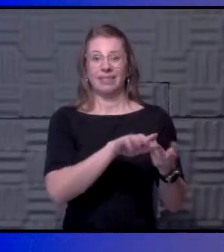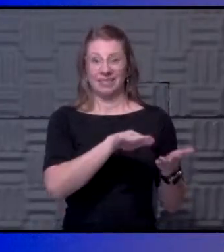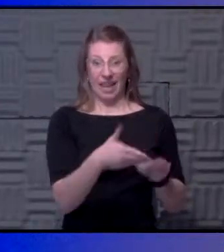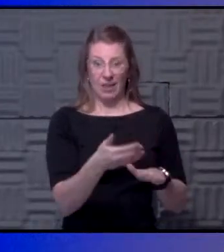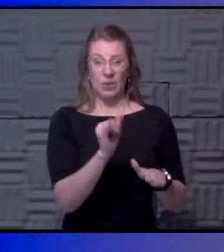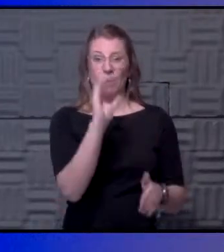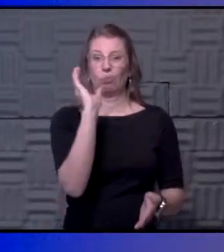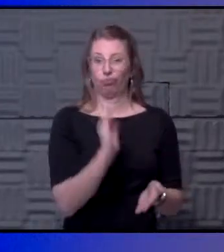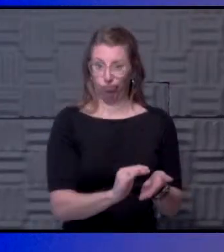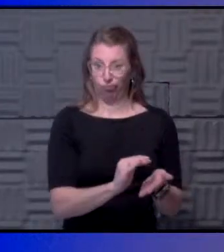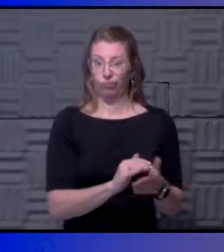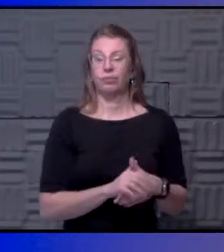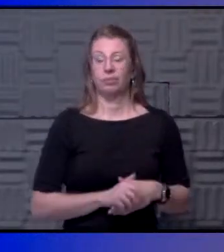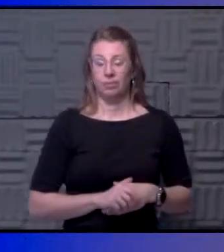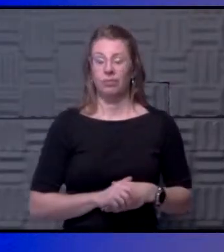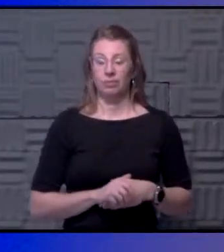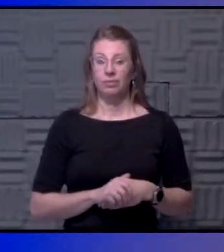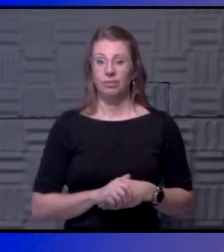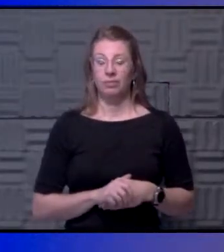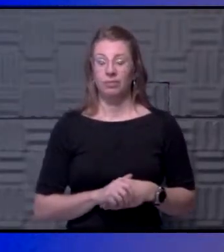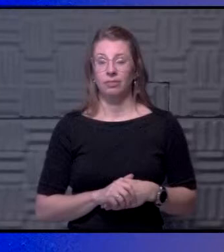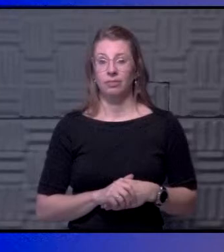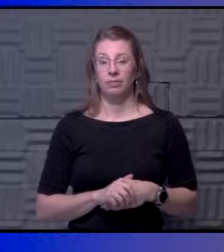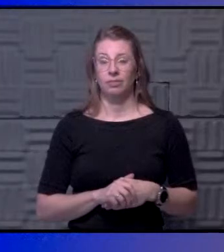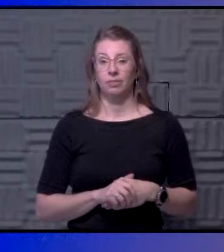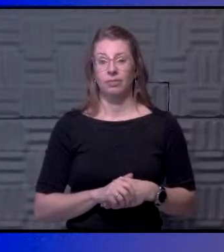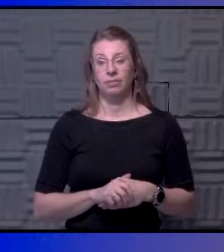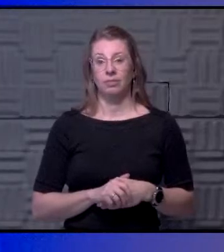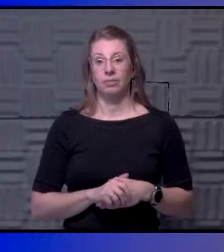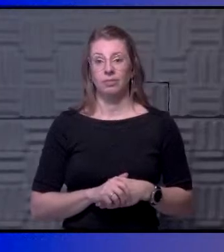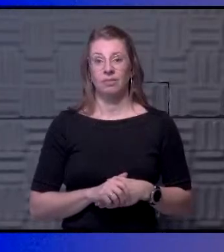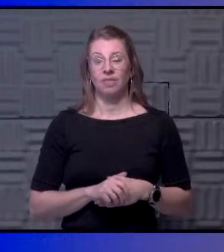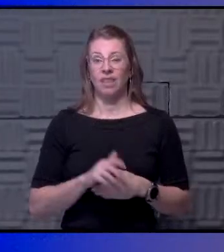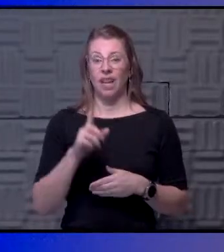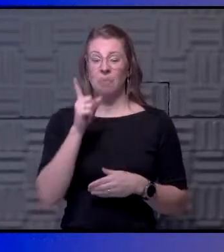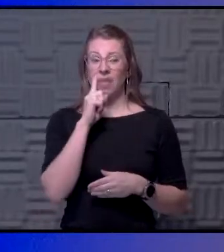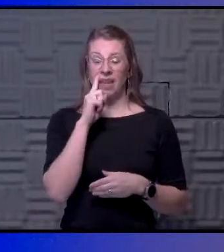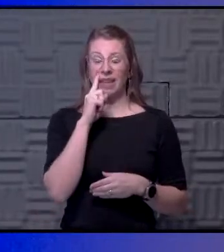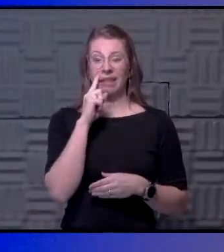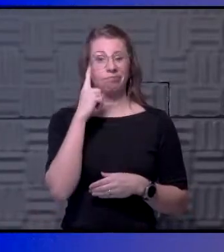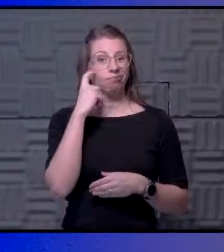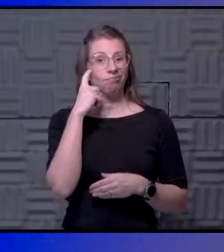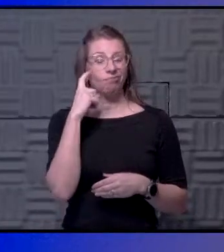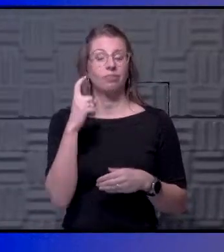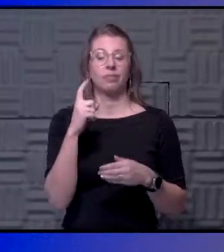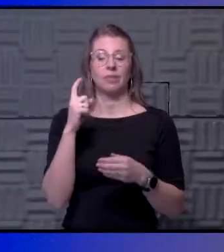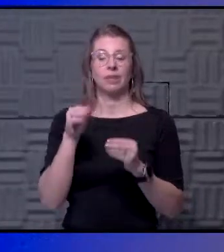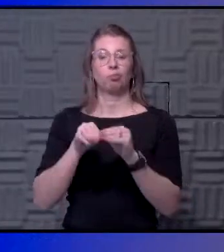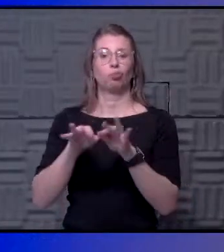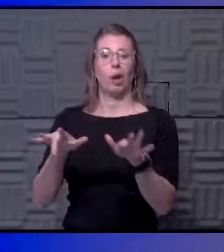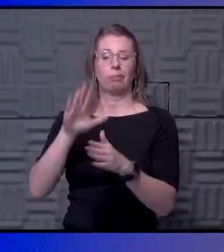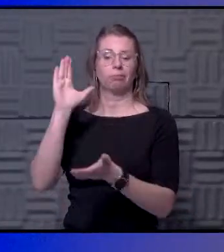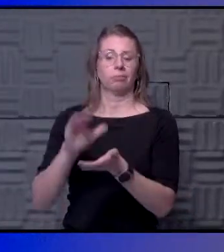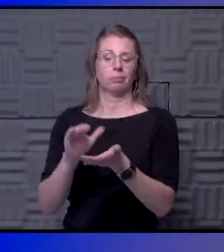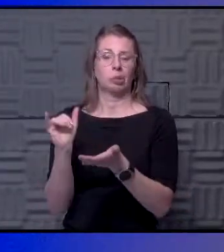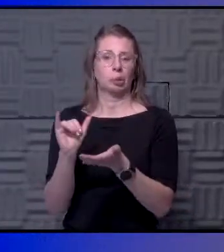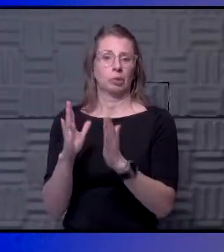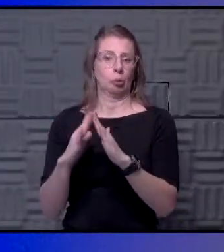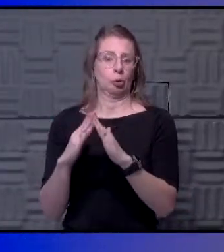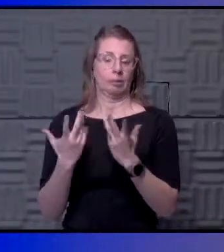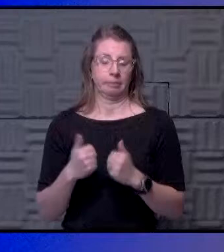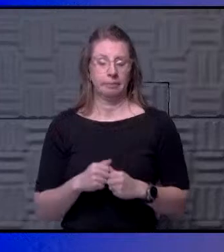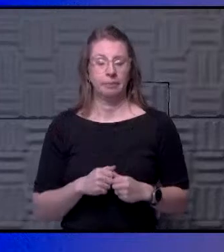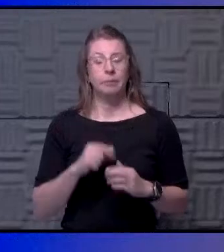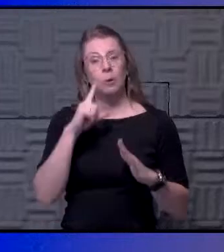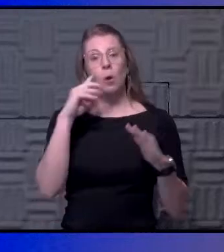think that really lends to there is probably less spread out there for different reasons, just as you mentioned.